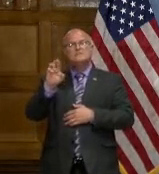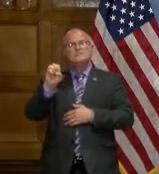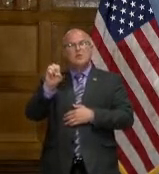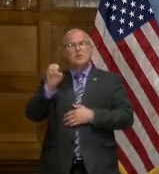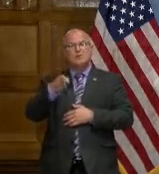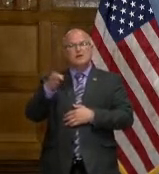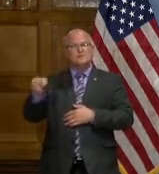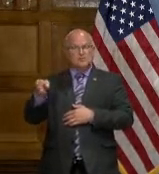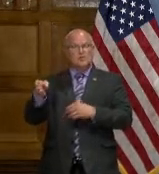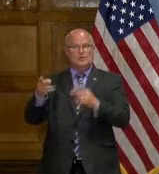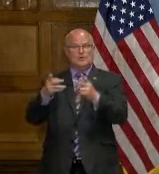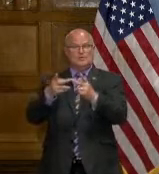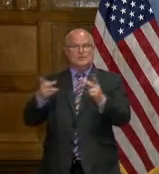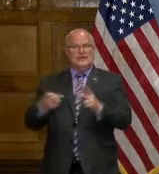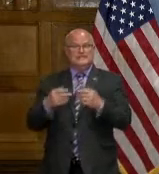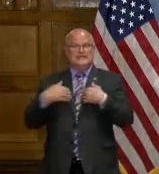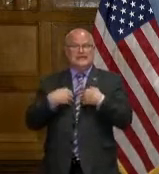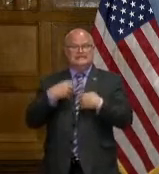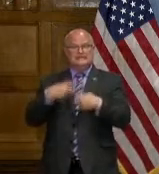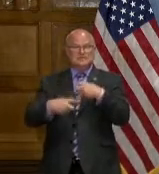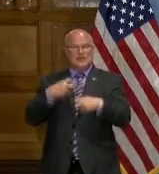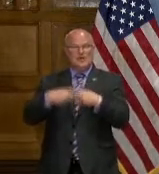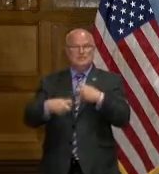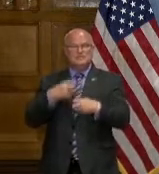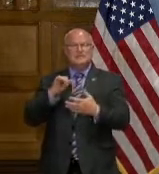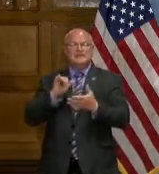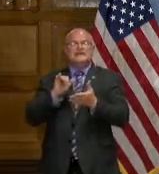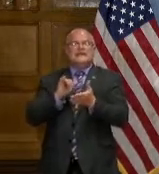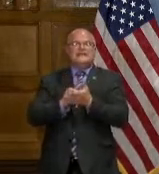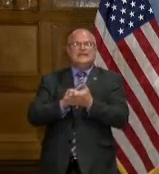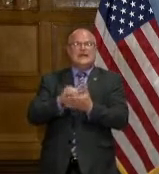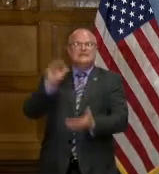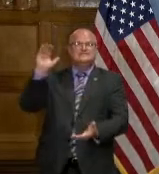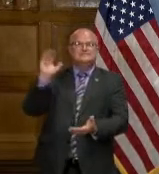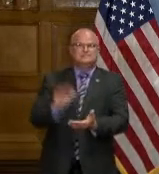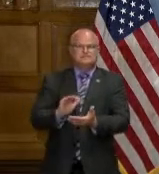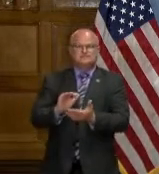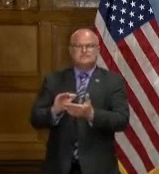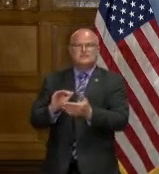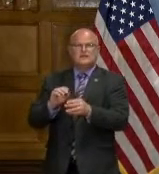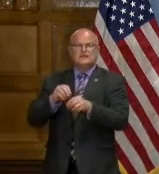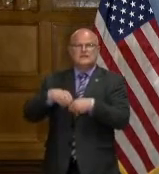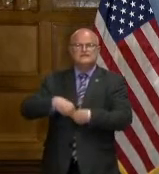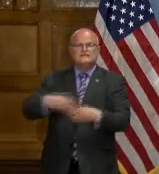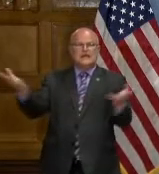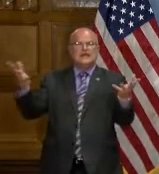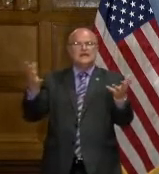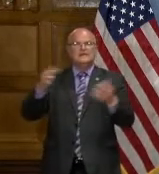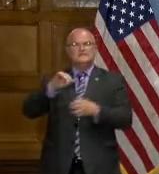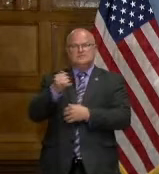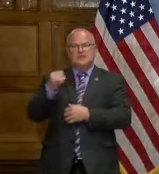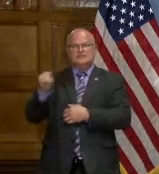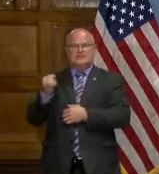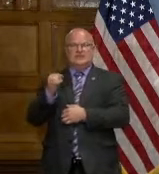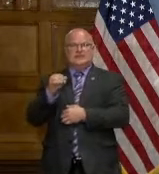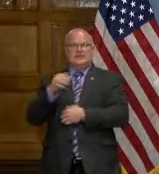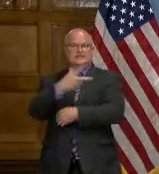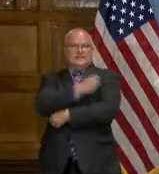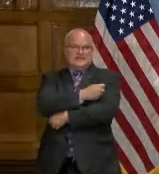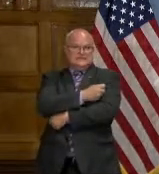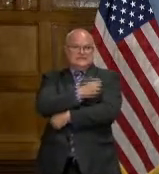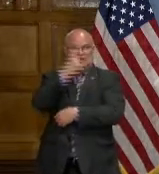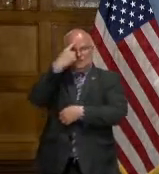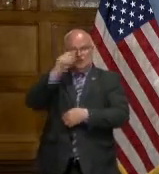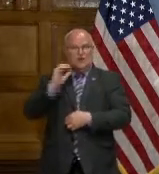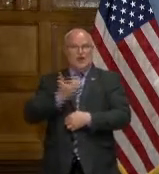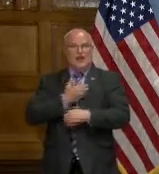that had some issues, so that it reduced the flow of Janssen vaccine to